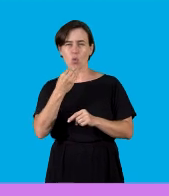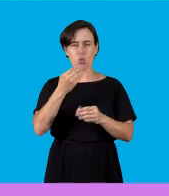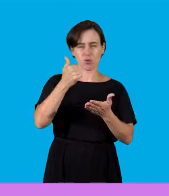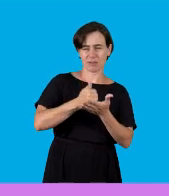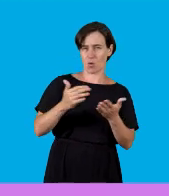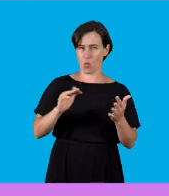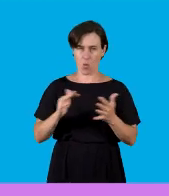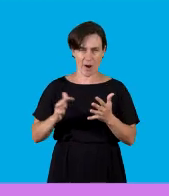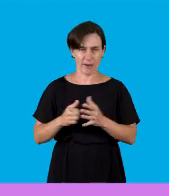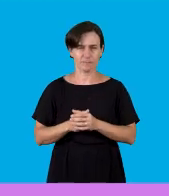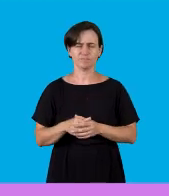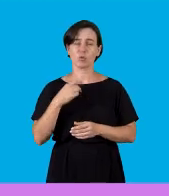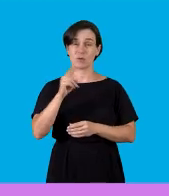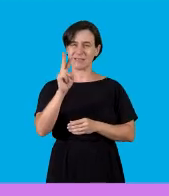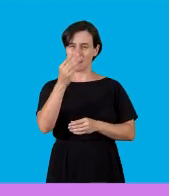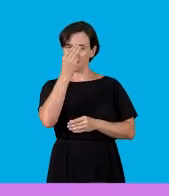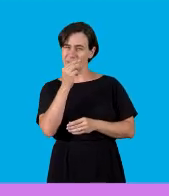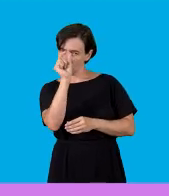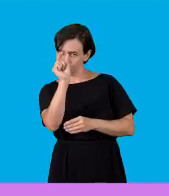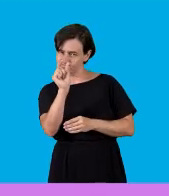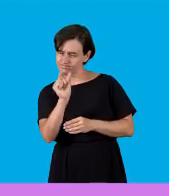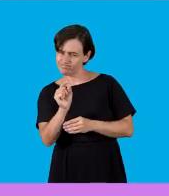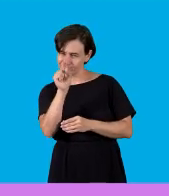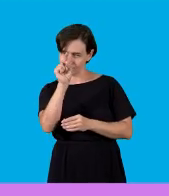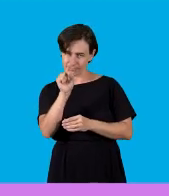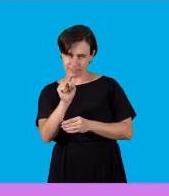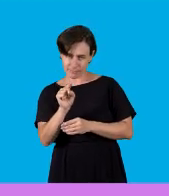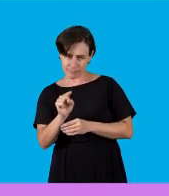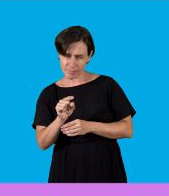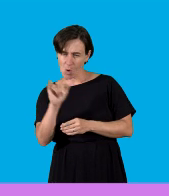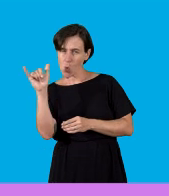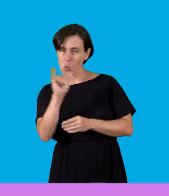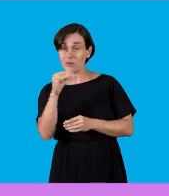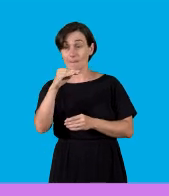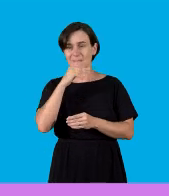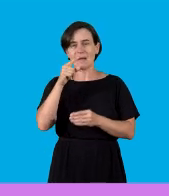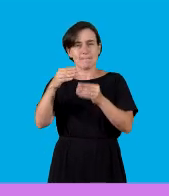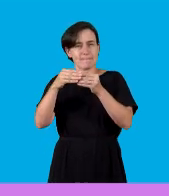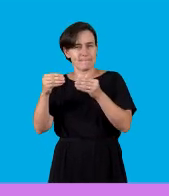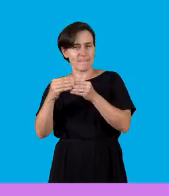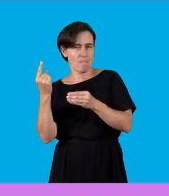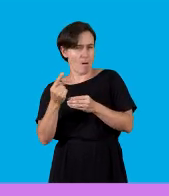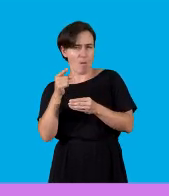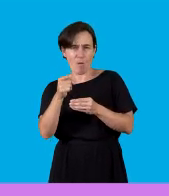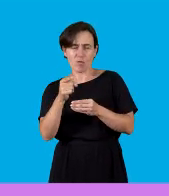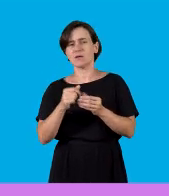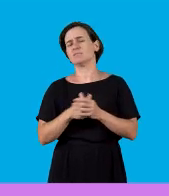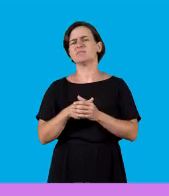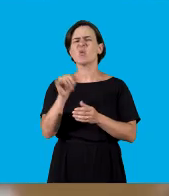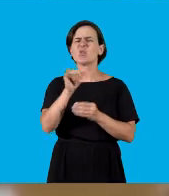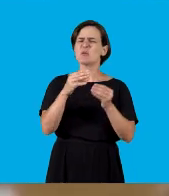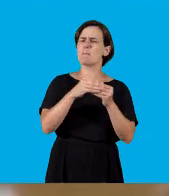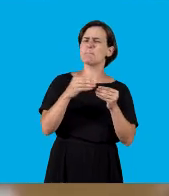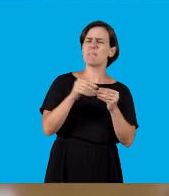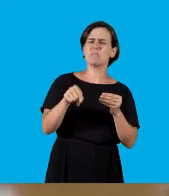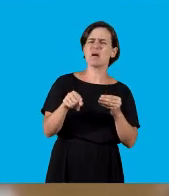where. So we have to go to our key and check which block is reserved for members. Now we check, and which members are those, by the